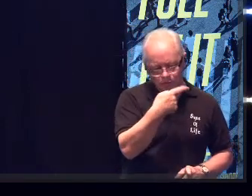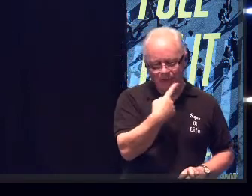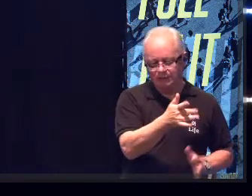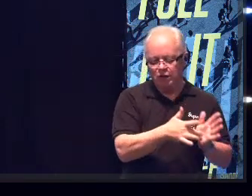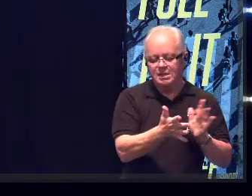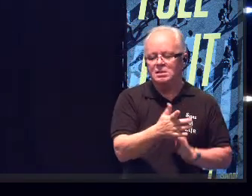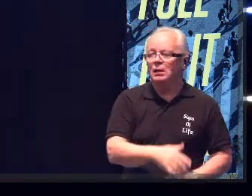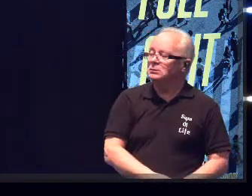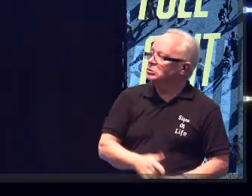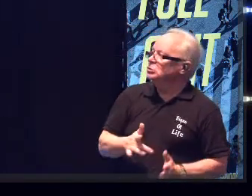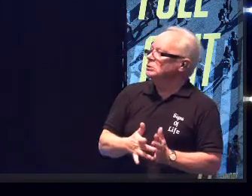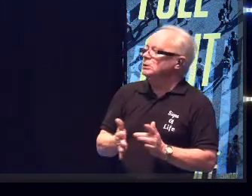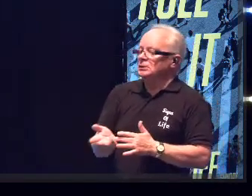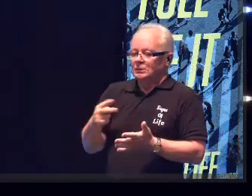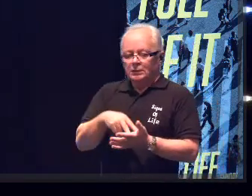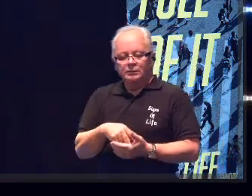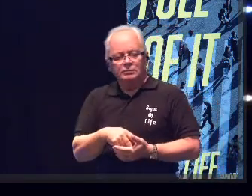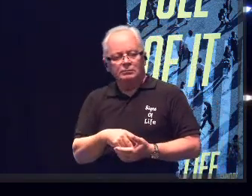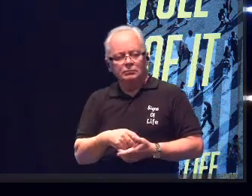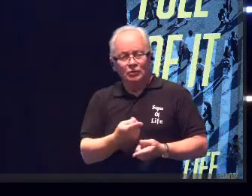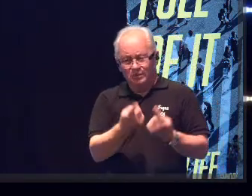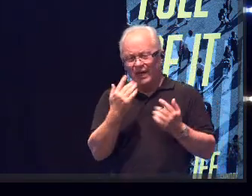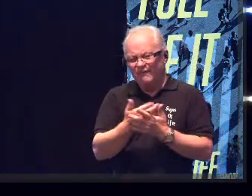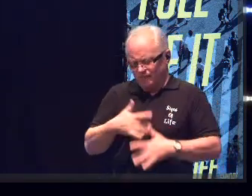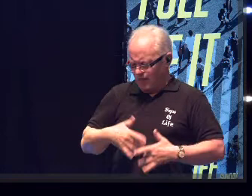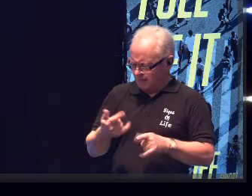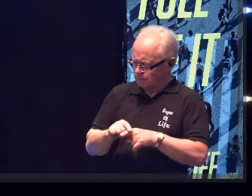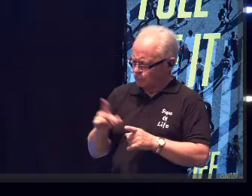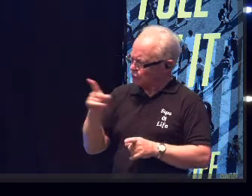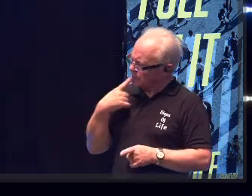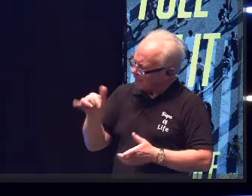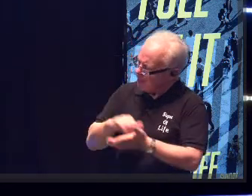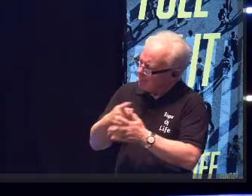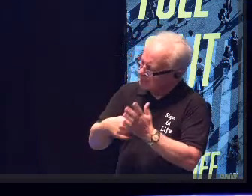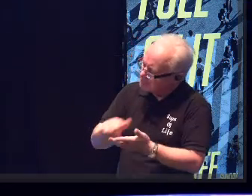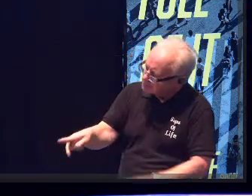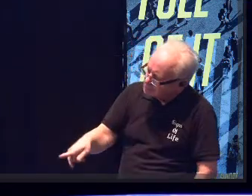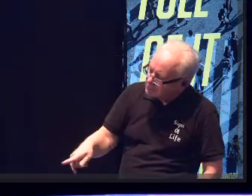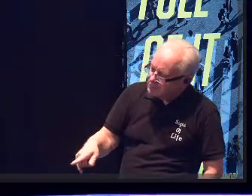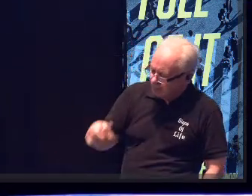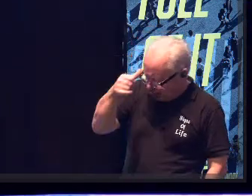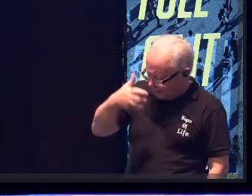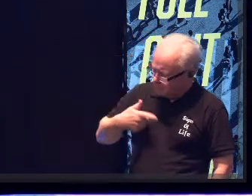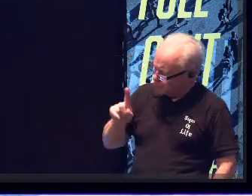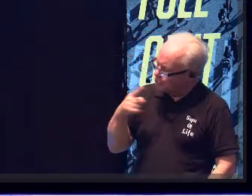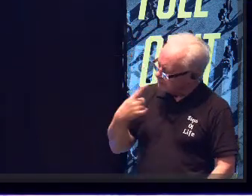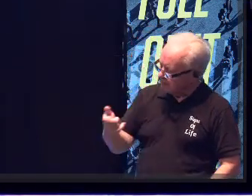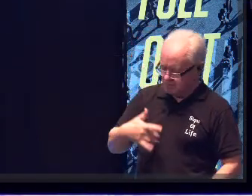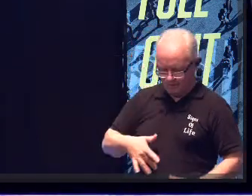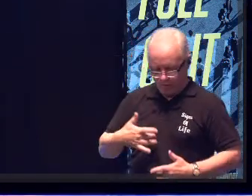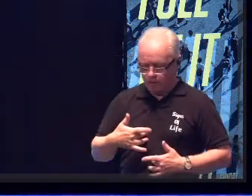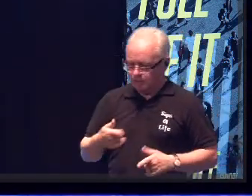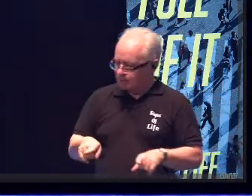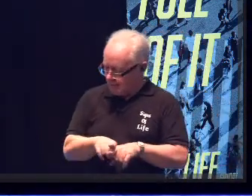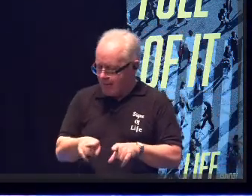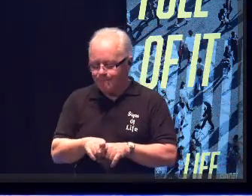Many of us find ourselves in a situation like that. What do you say about that? This thing that's going on. What do you say about that? What